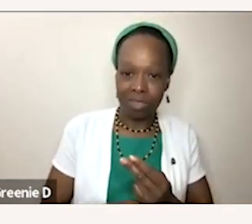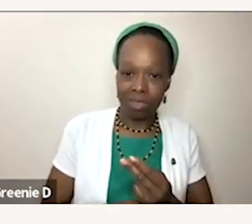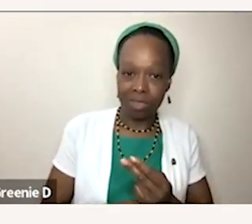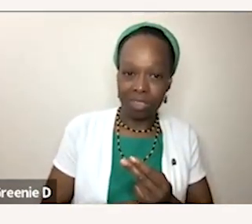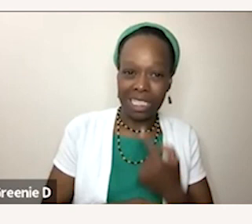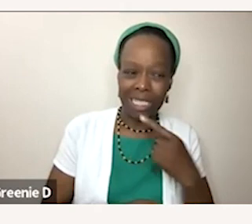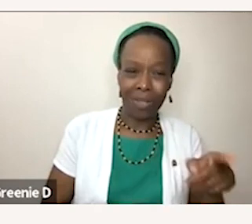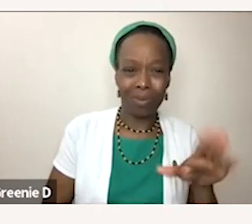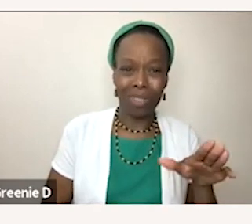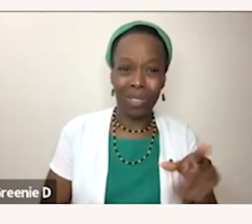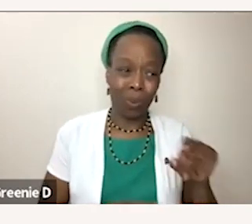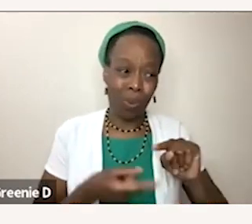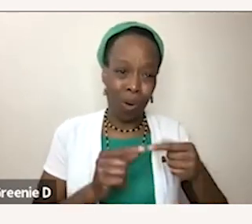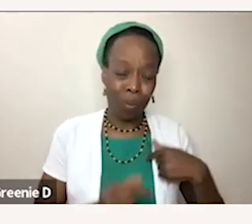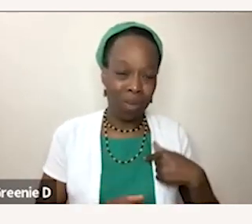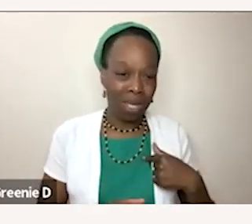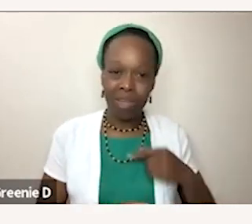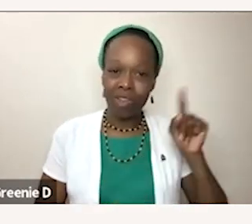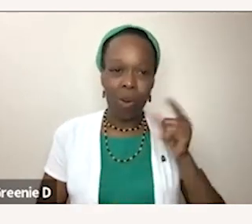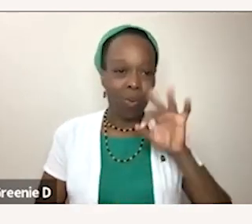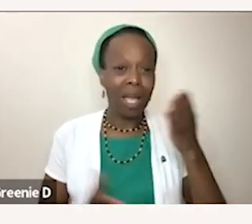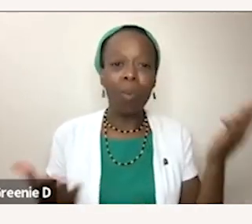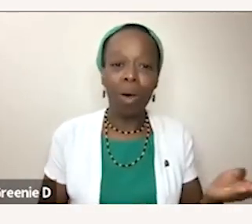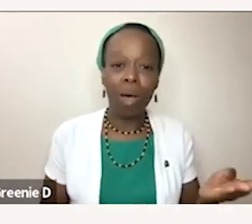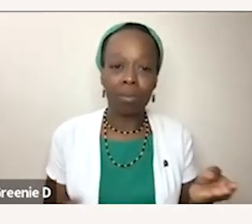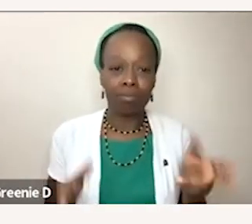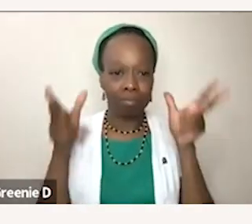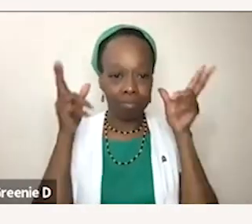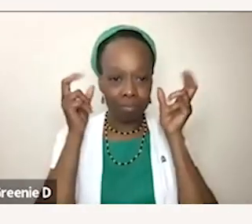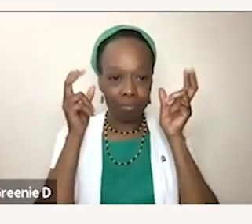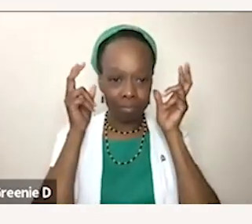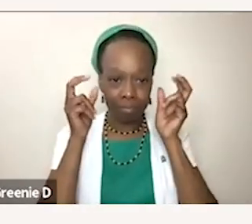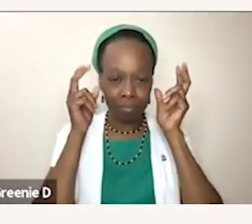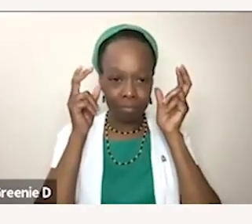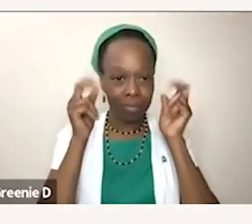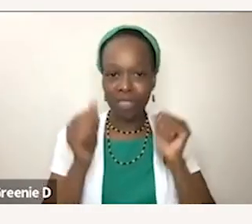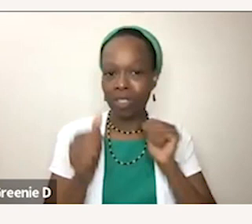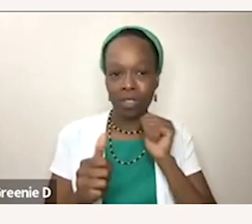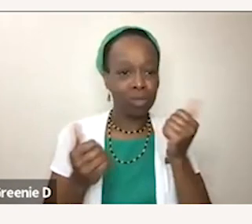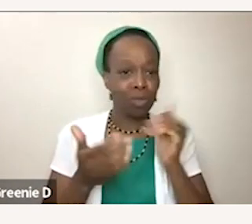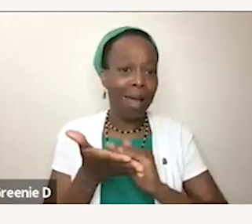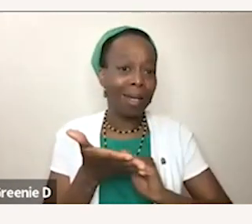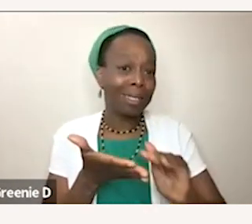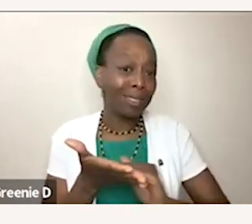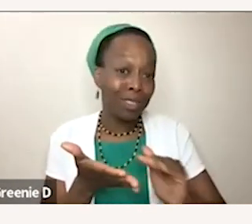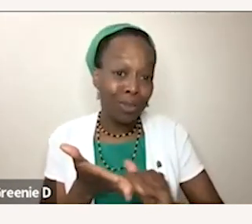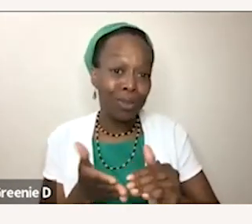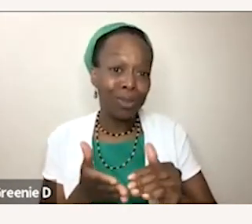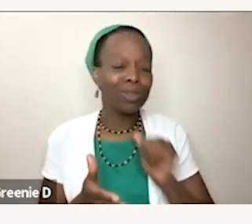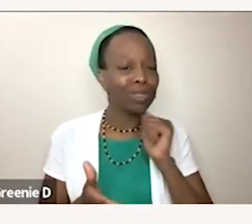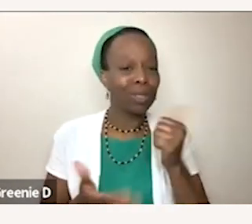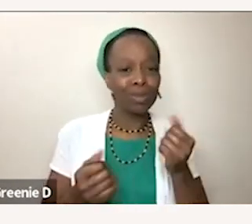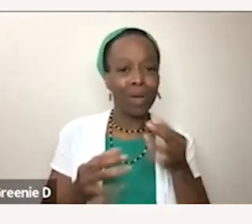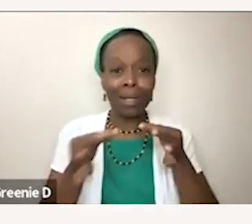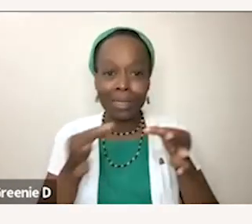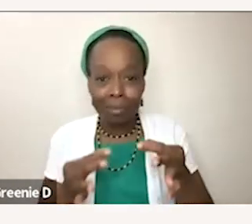listen. Like not to rebuke it or to explain it away or make an excuse for it, just to listen and say, "Okay, I hear you. I